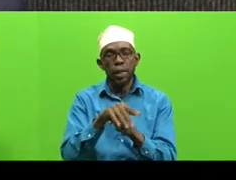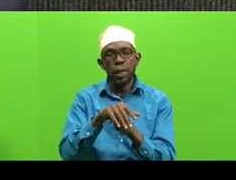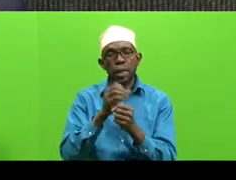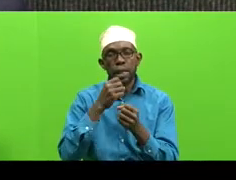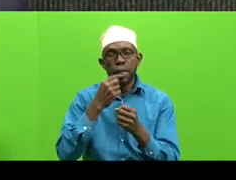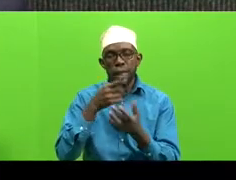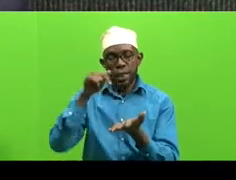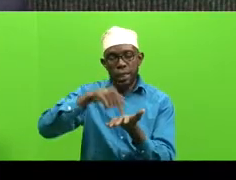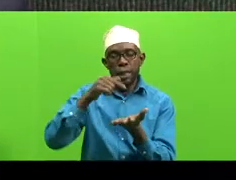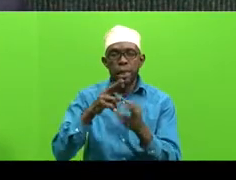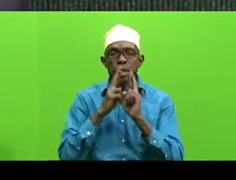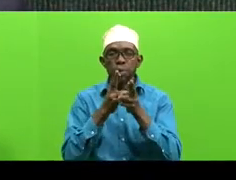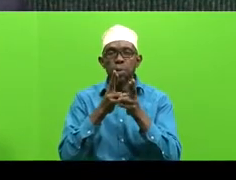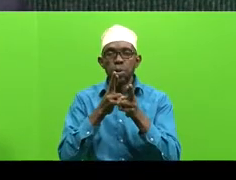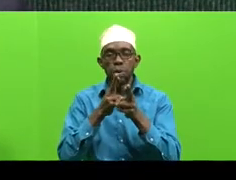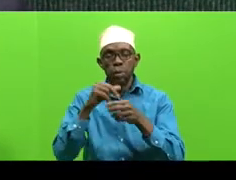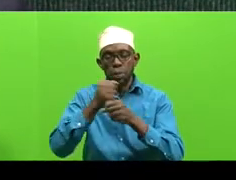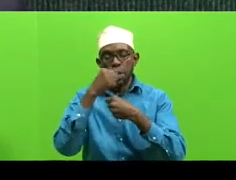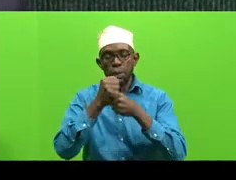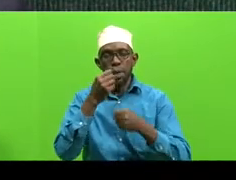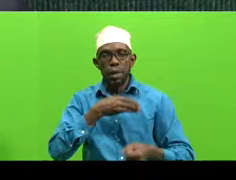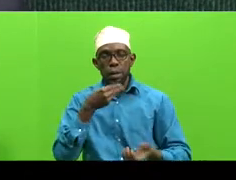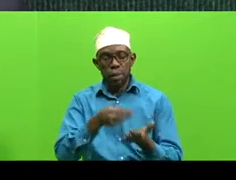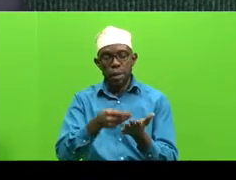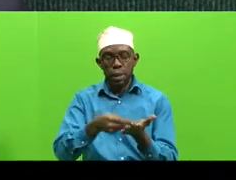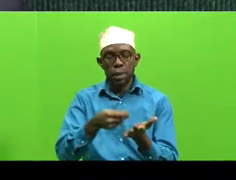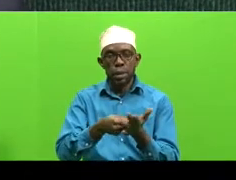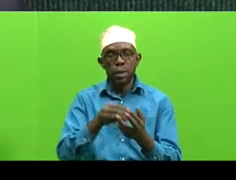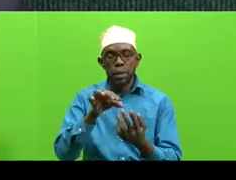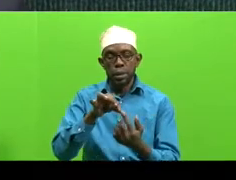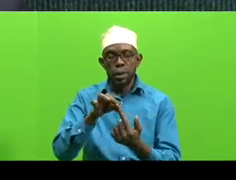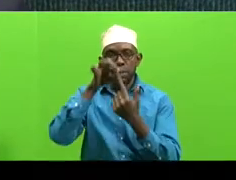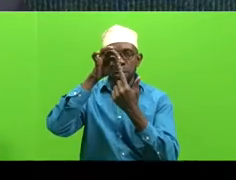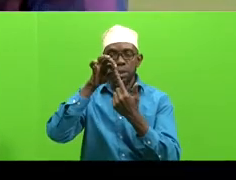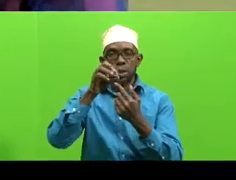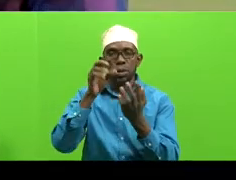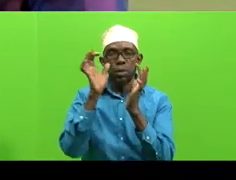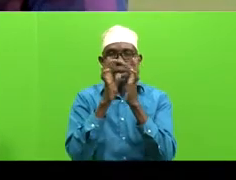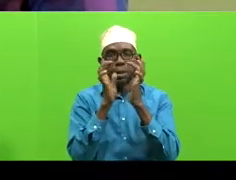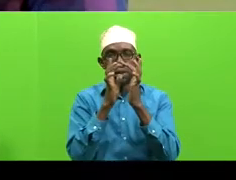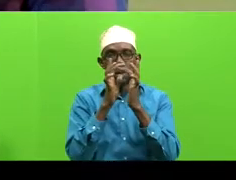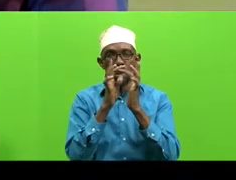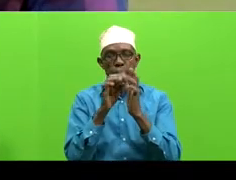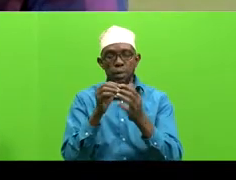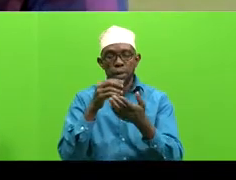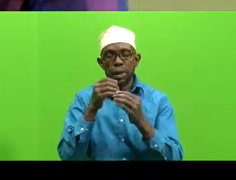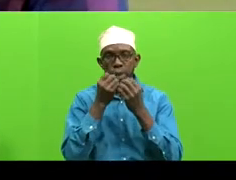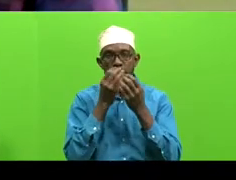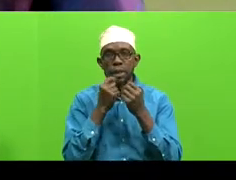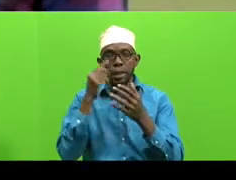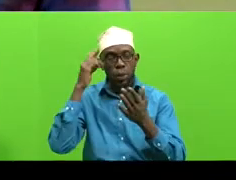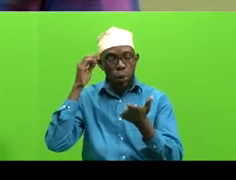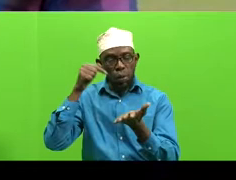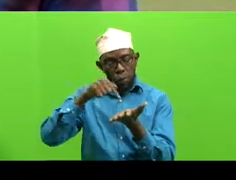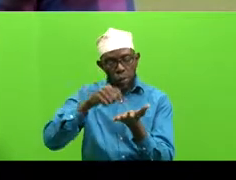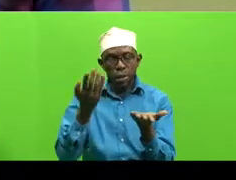habari na nia na madhumuni ya kutengeneza pesa, especially kutoka online. If you want to define fake news, then to